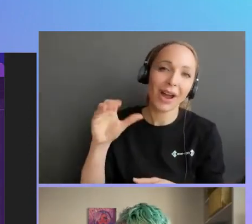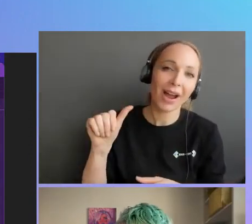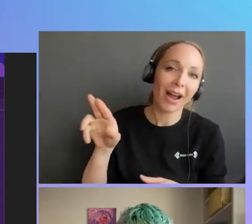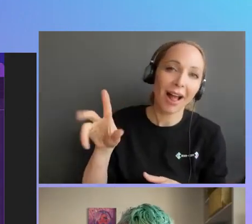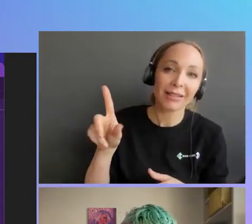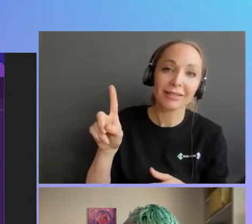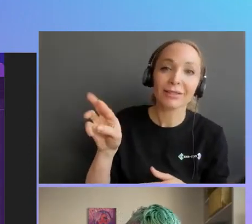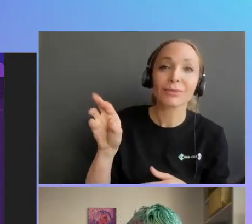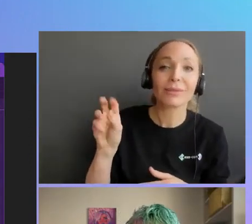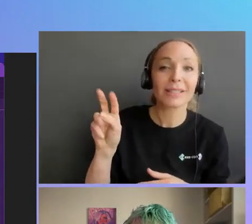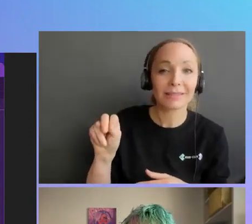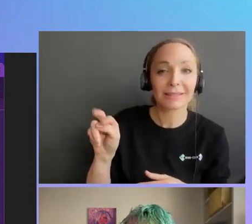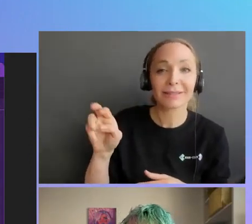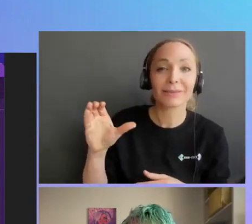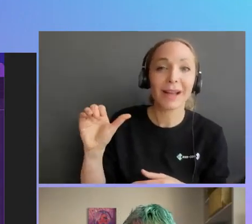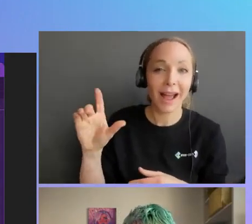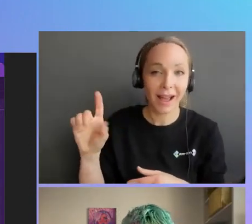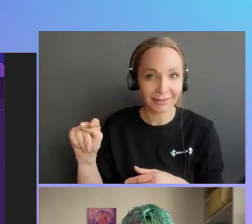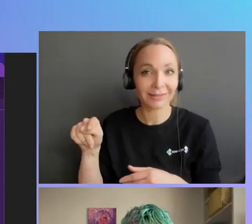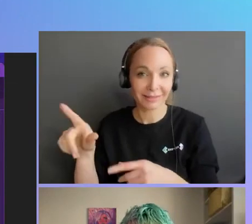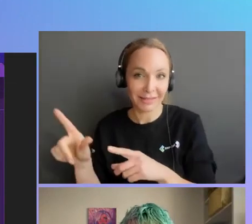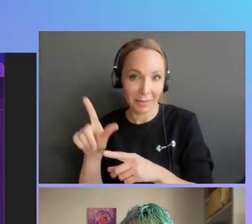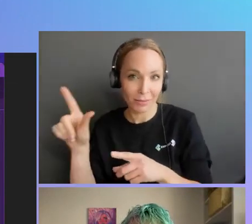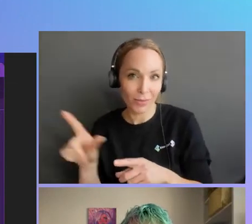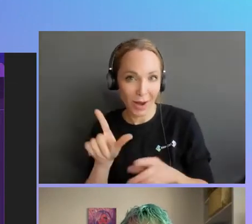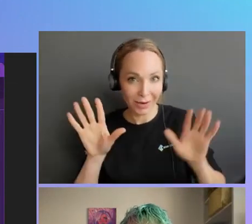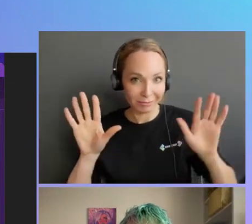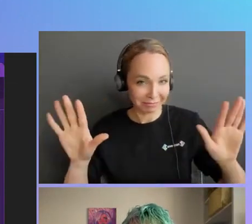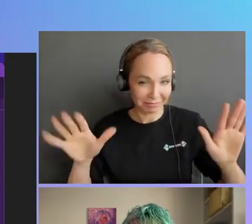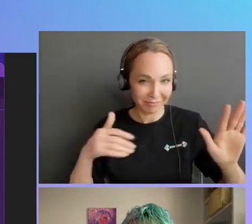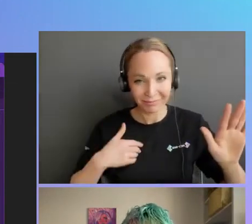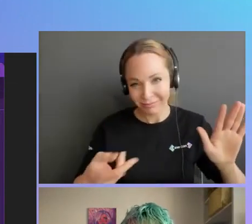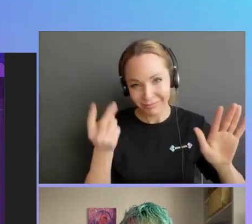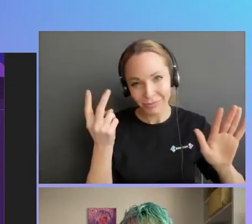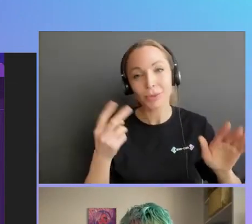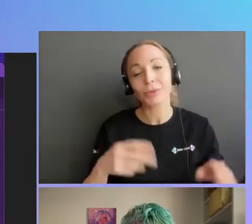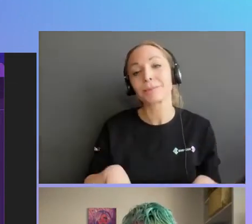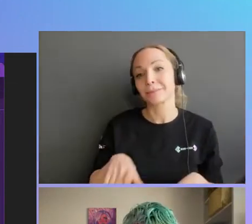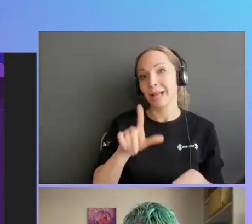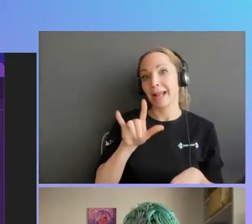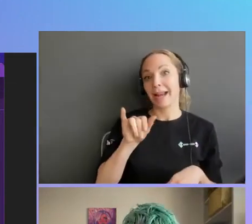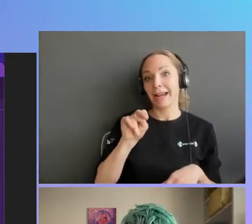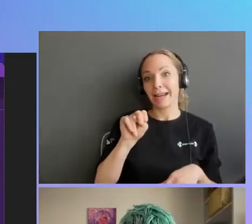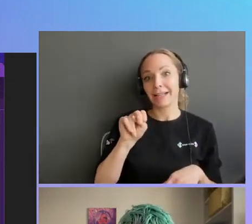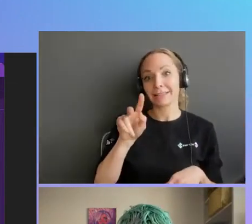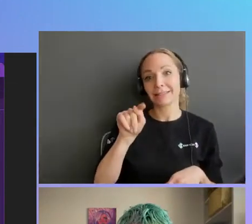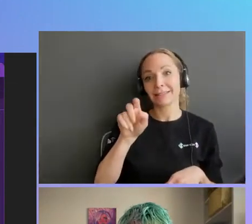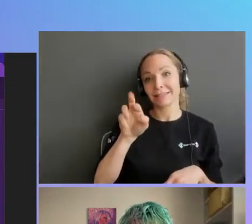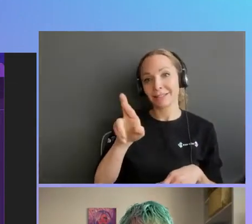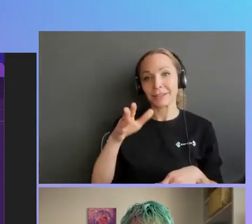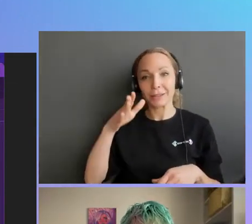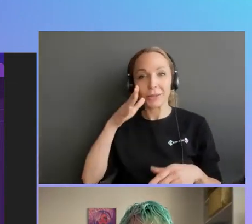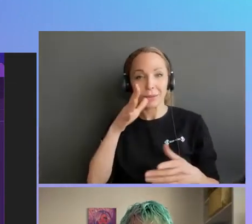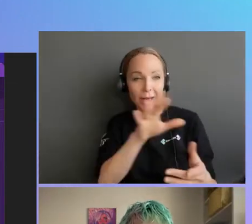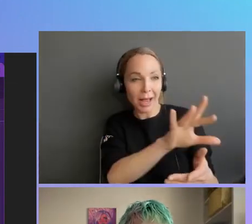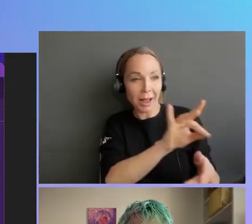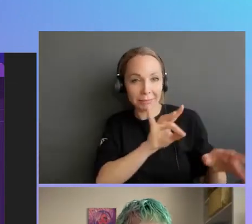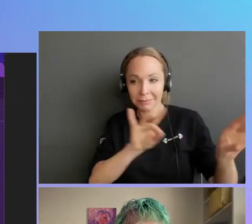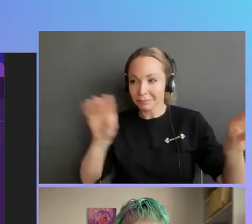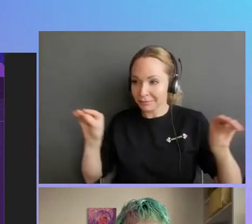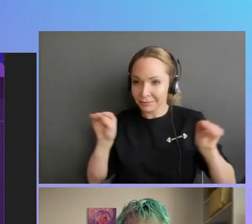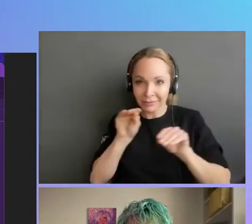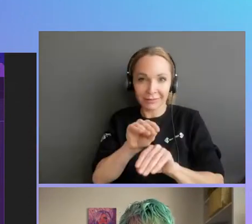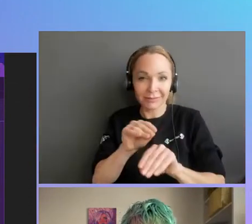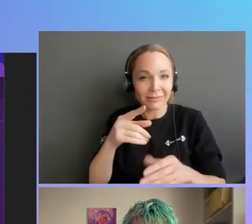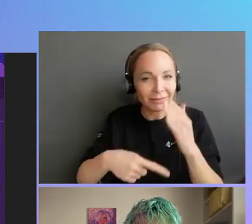from those components to the native HTML components so that the linter can behave as intended. And then additionally, we have